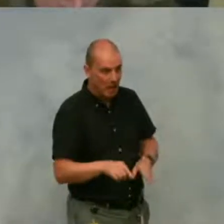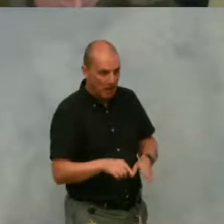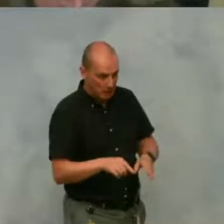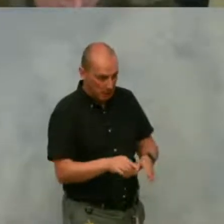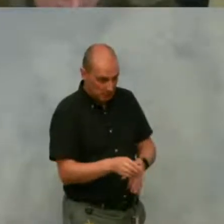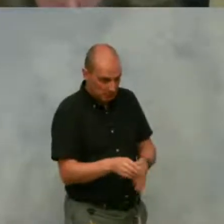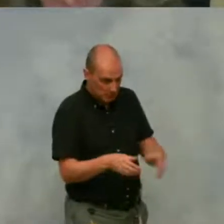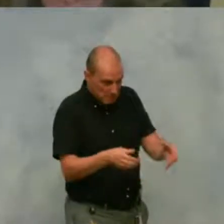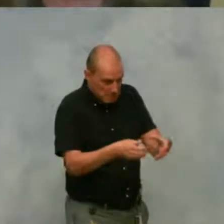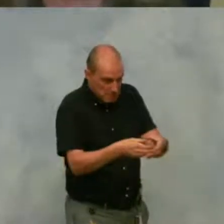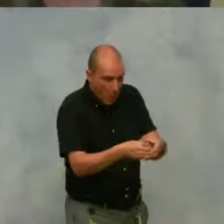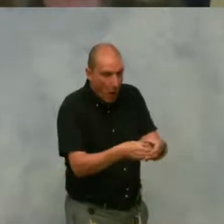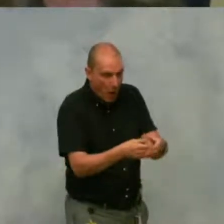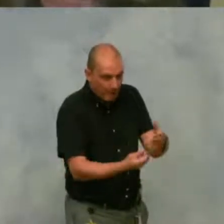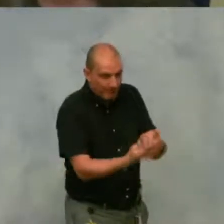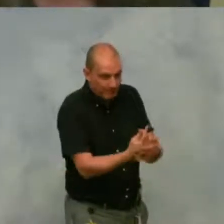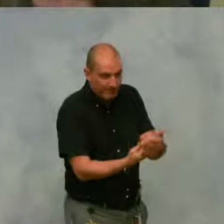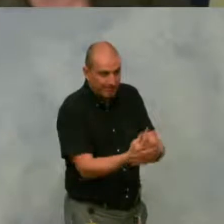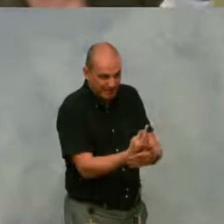as you'll see from the appendices.